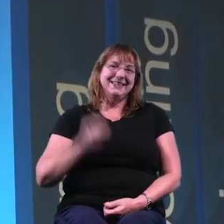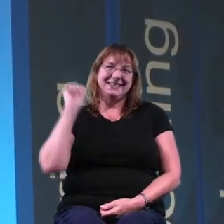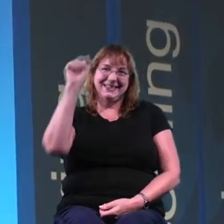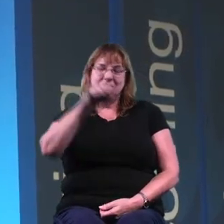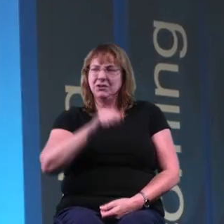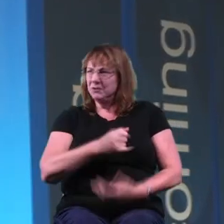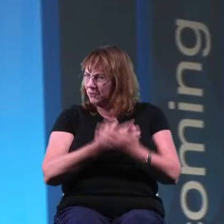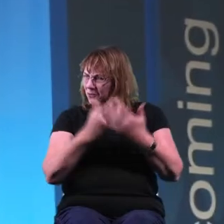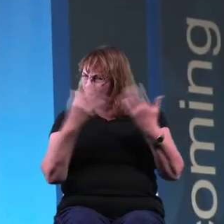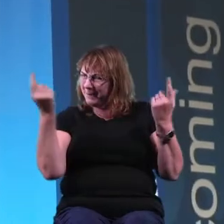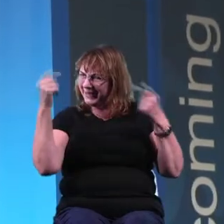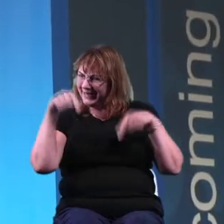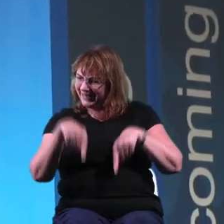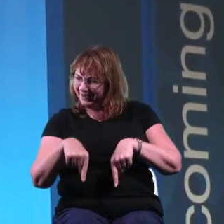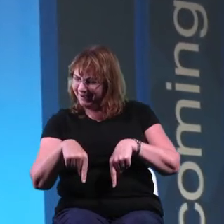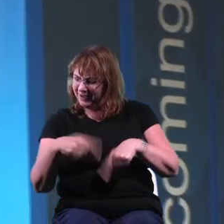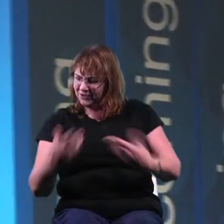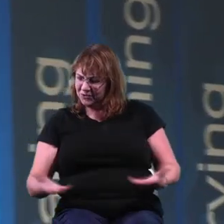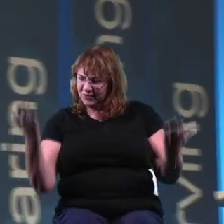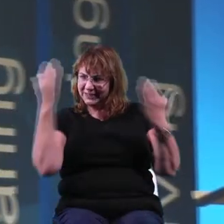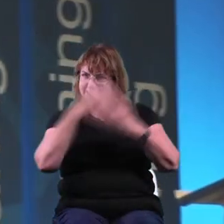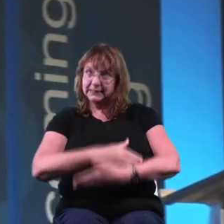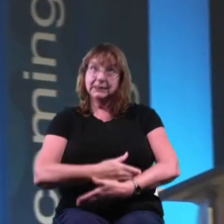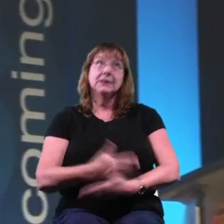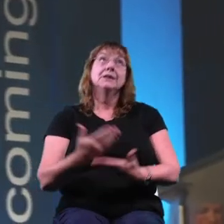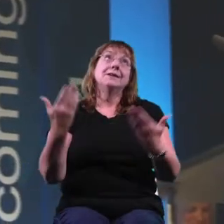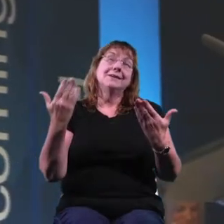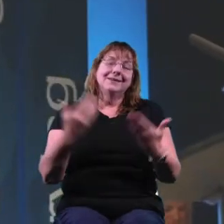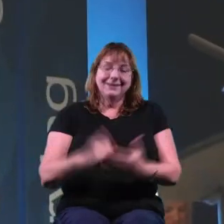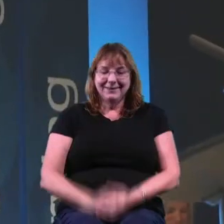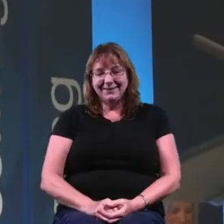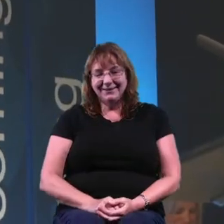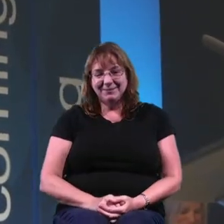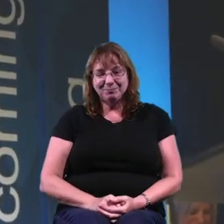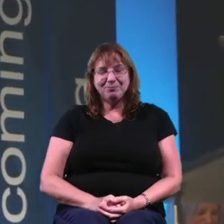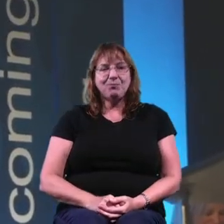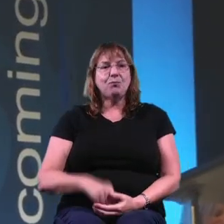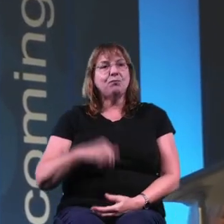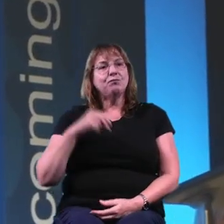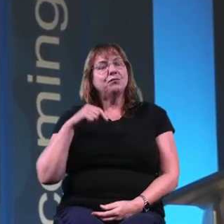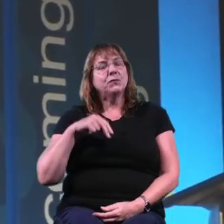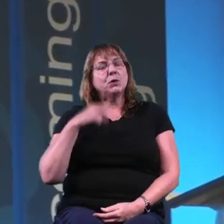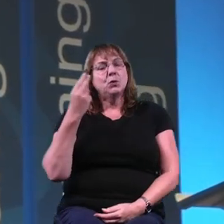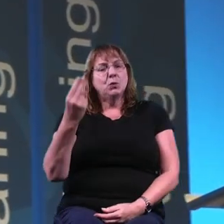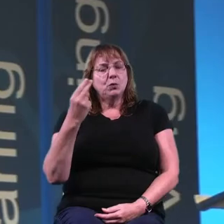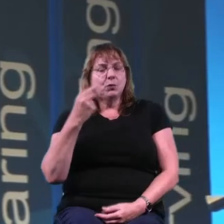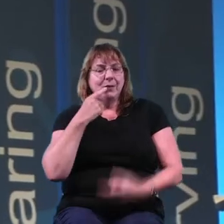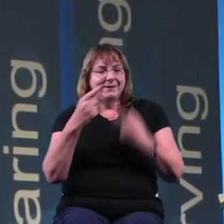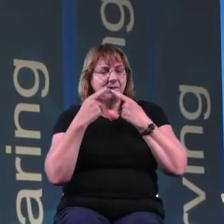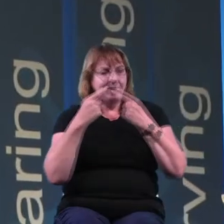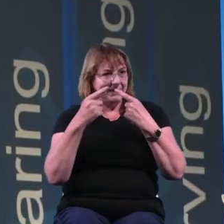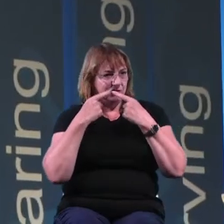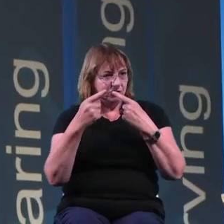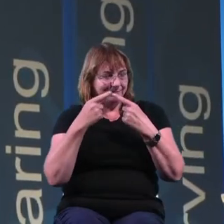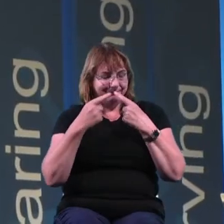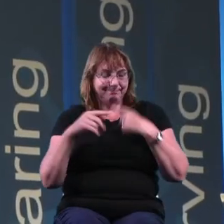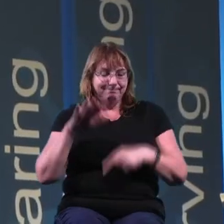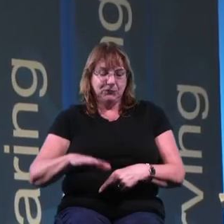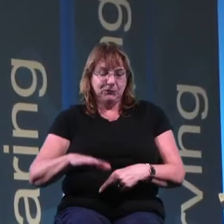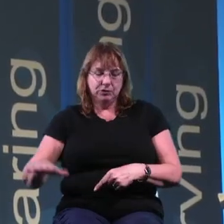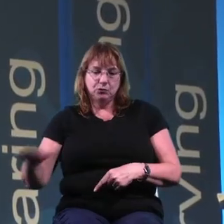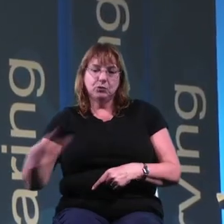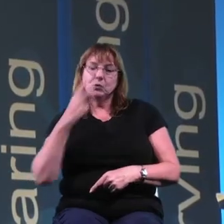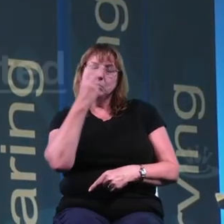Okay, there's not many here tonight. Great. Okay, just a couple of notices about the children and youth work. So if